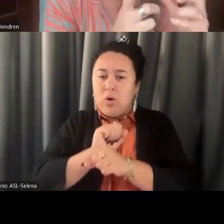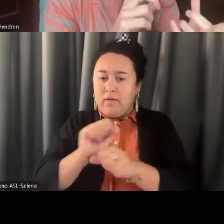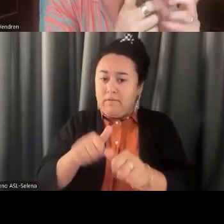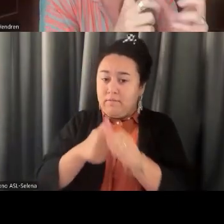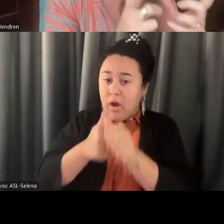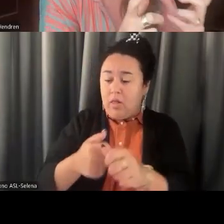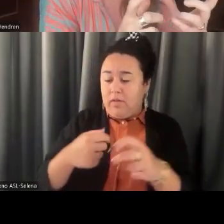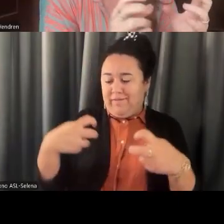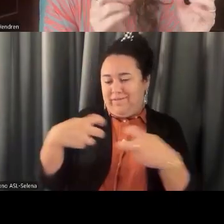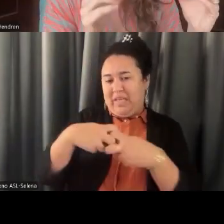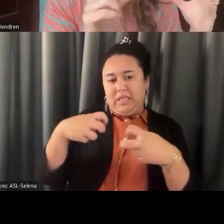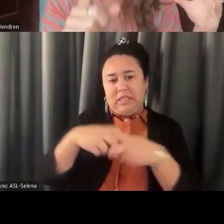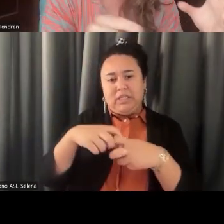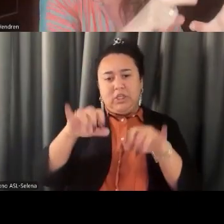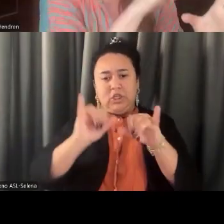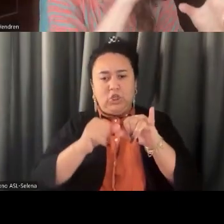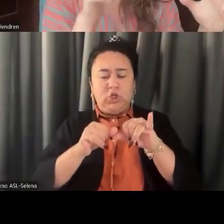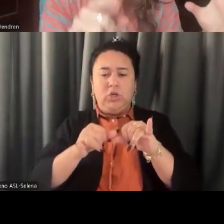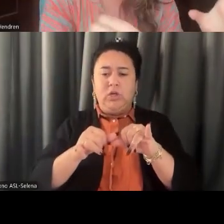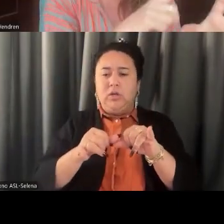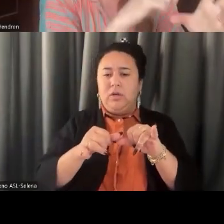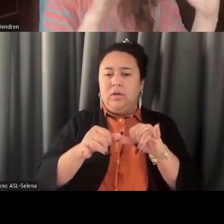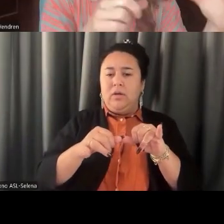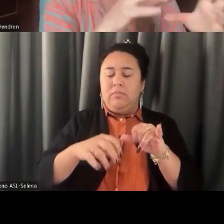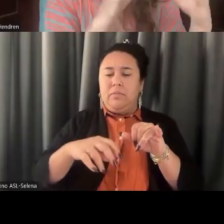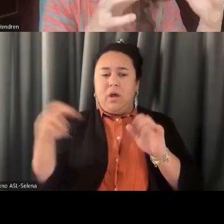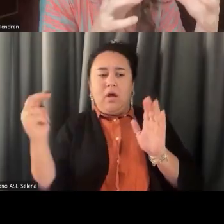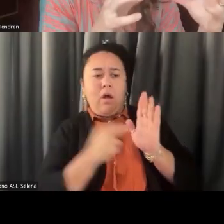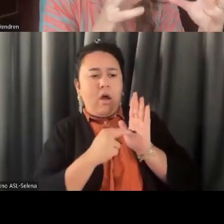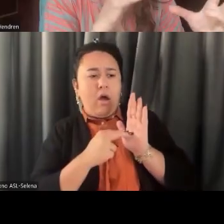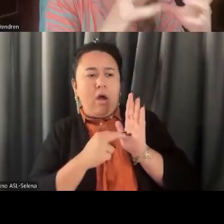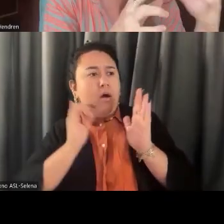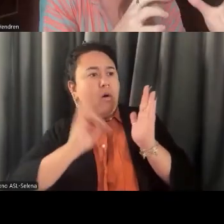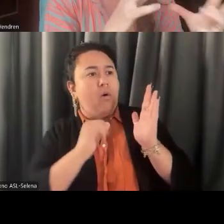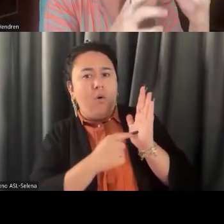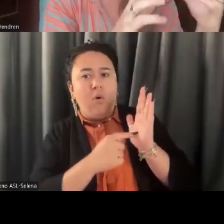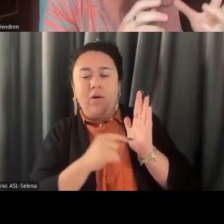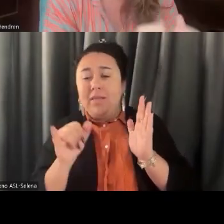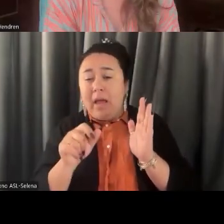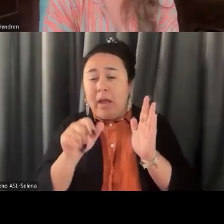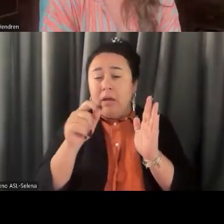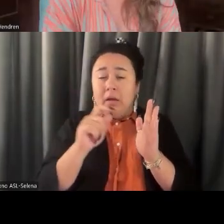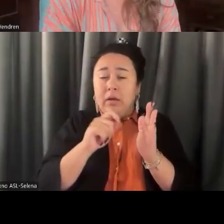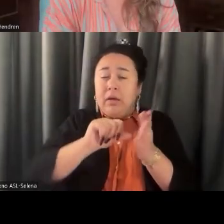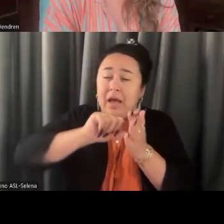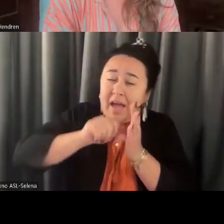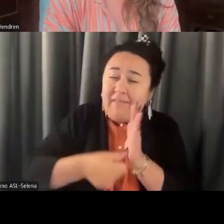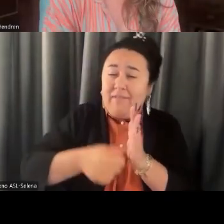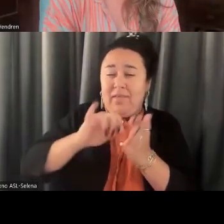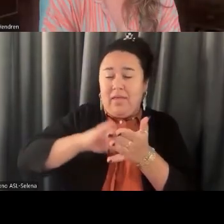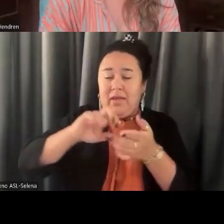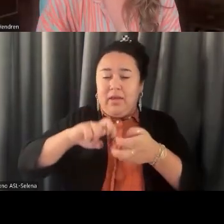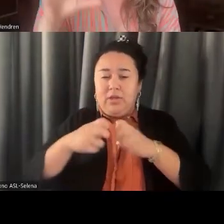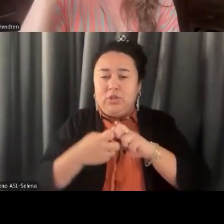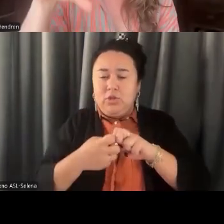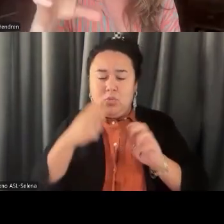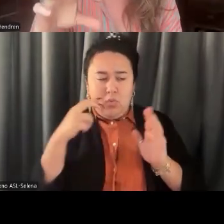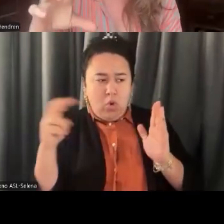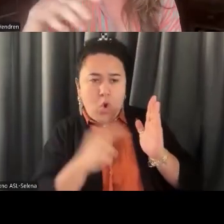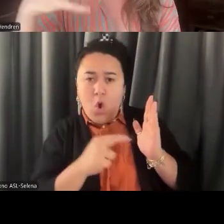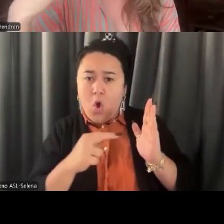they pack their scandal in them like a big neon sign that is drawing the circle again around the issue that it is trying to address.